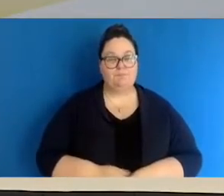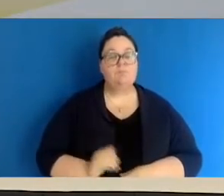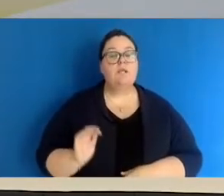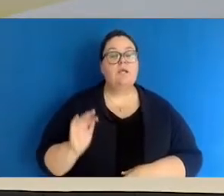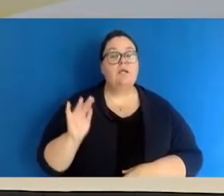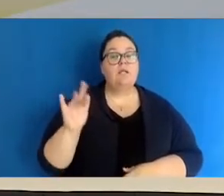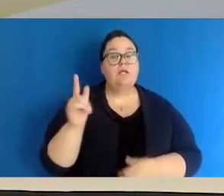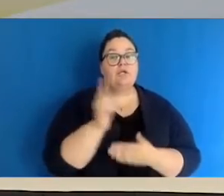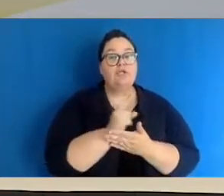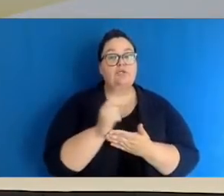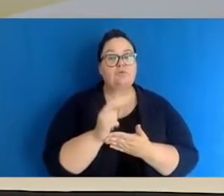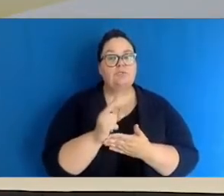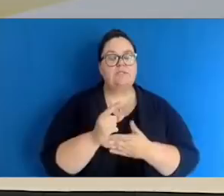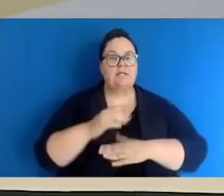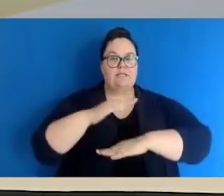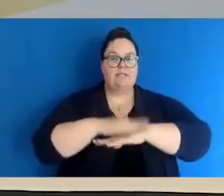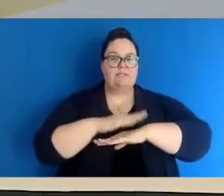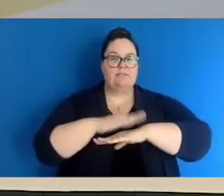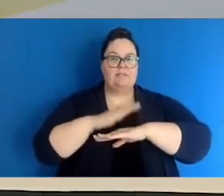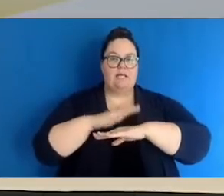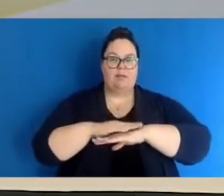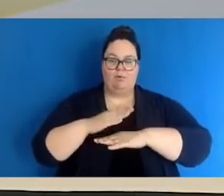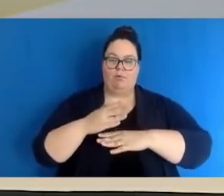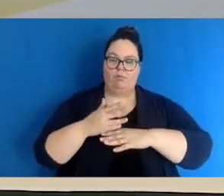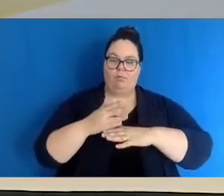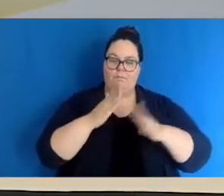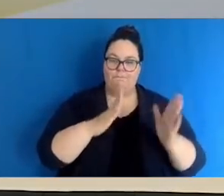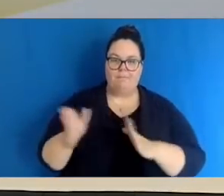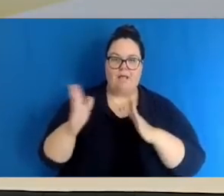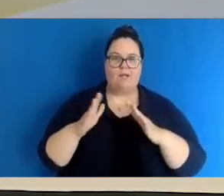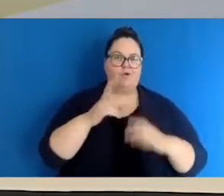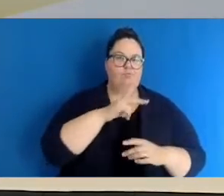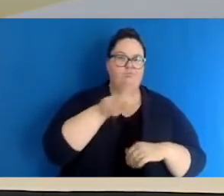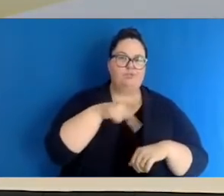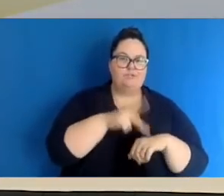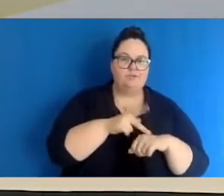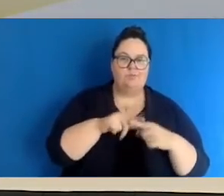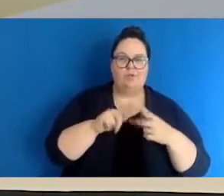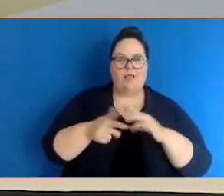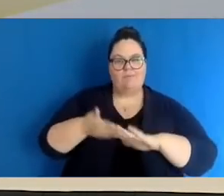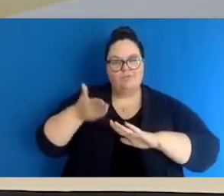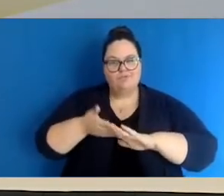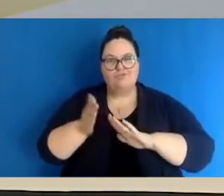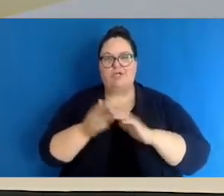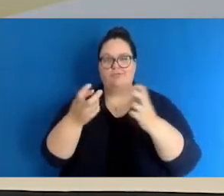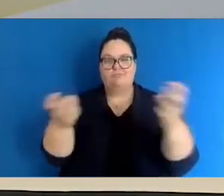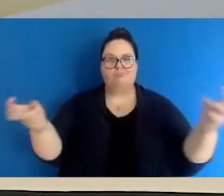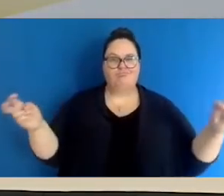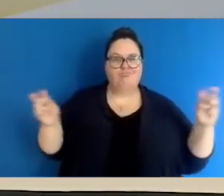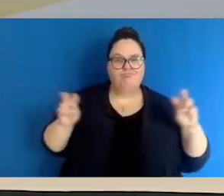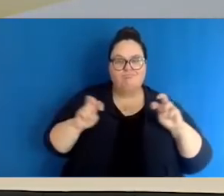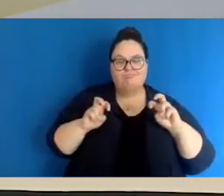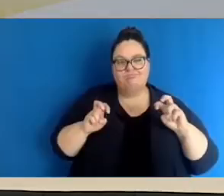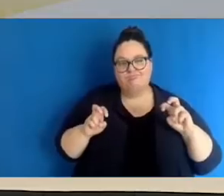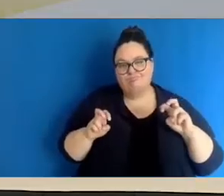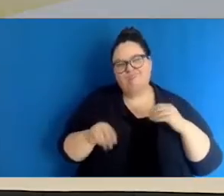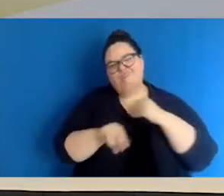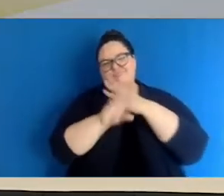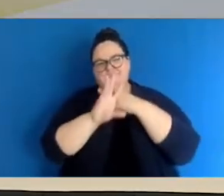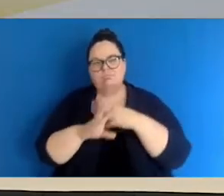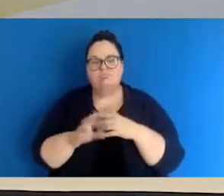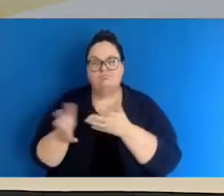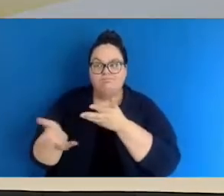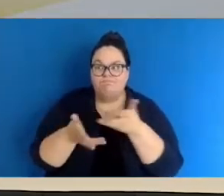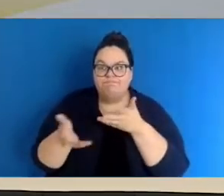week, there will be a tabletop planning exercise with principals, administrators, and others throughout the education system to assist in preparing